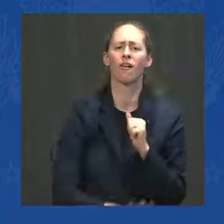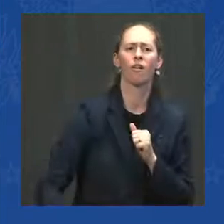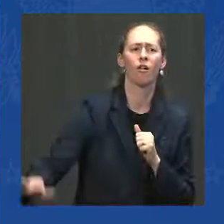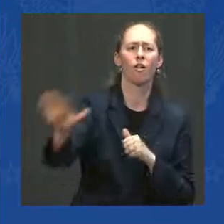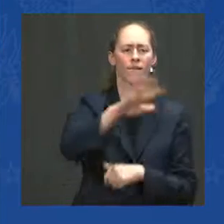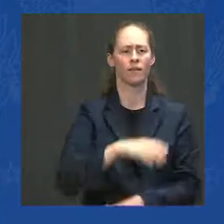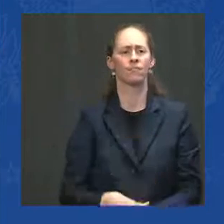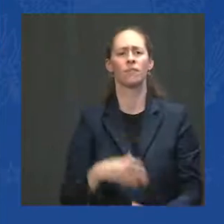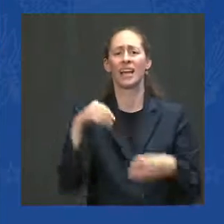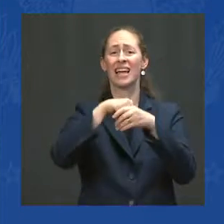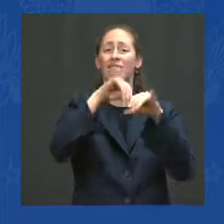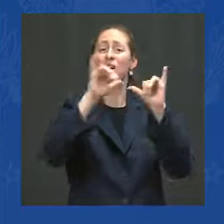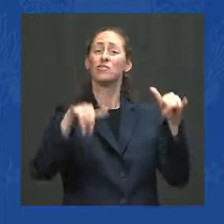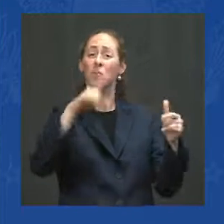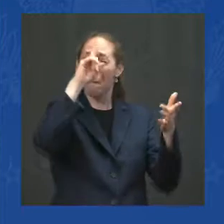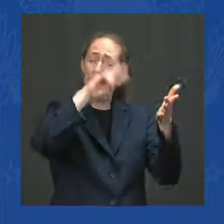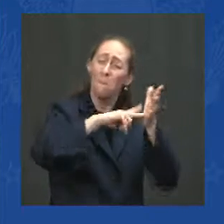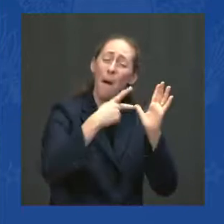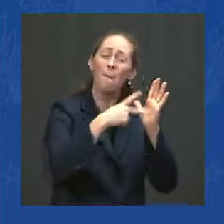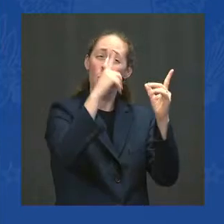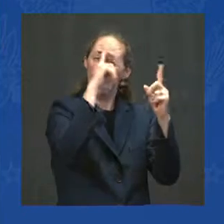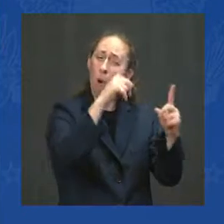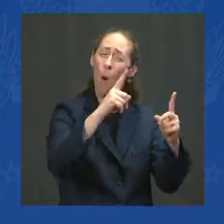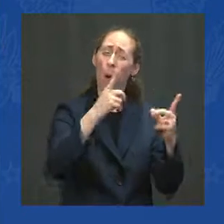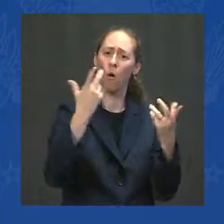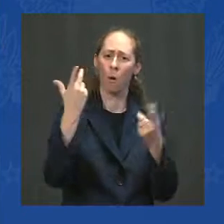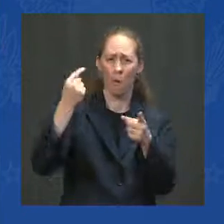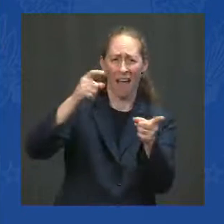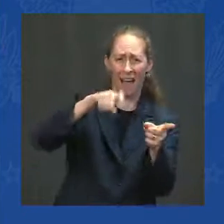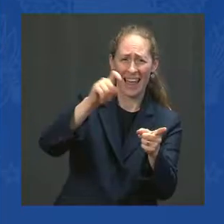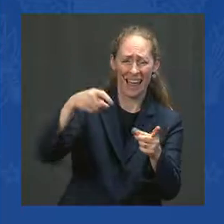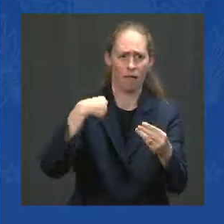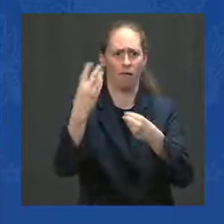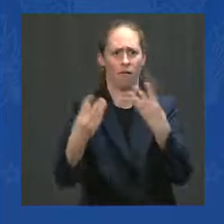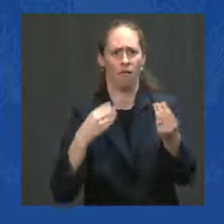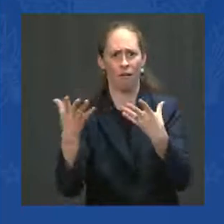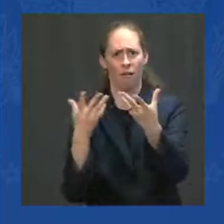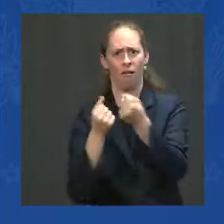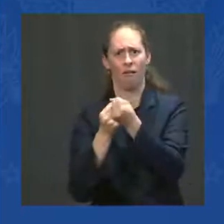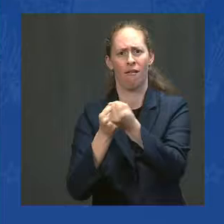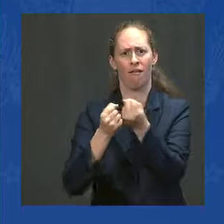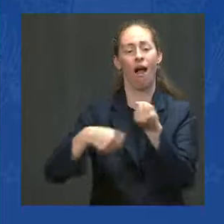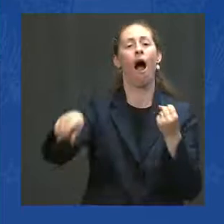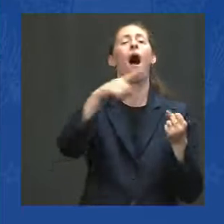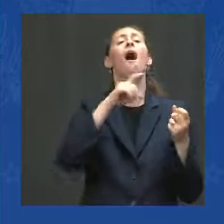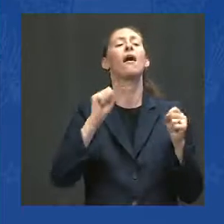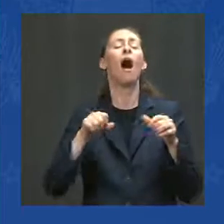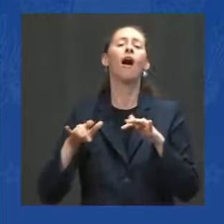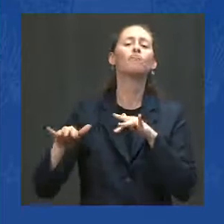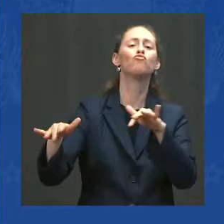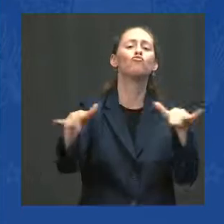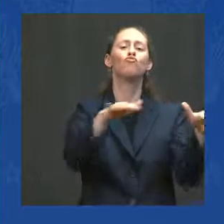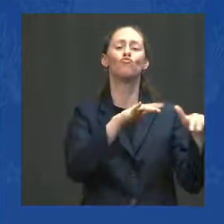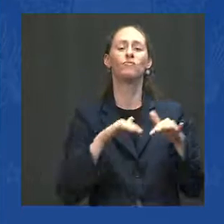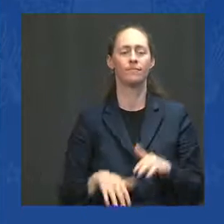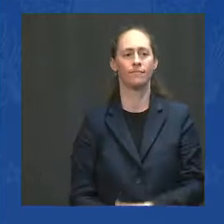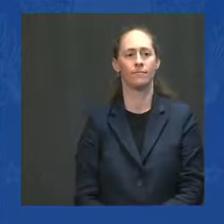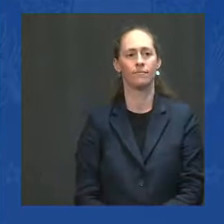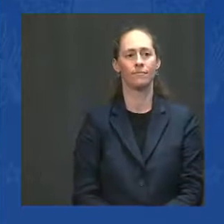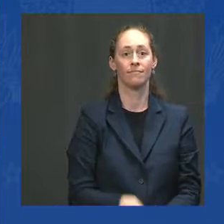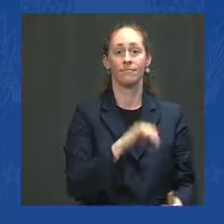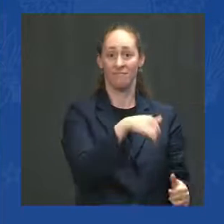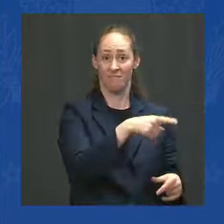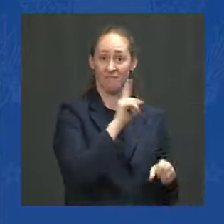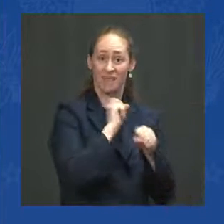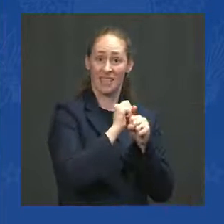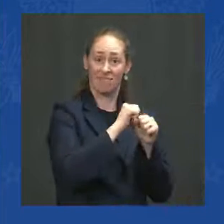need to go. This bill that passed the Senate today gives people what they need to get where